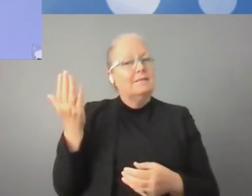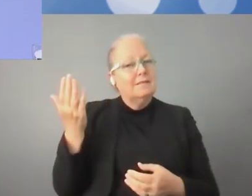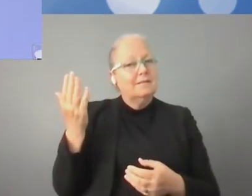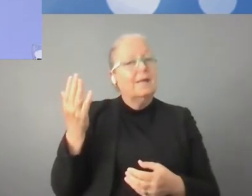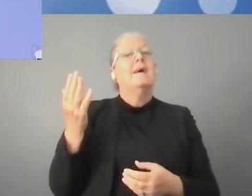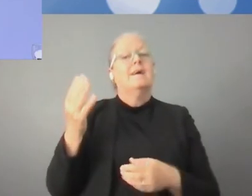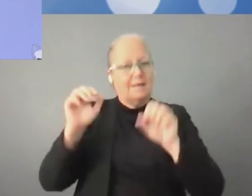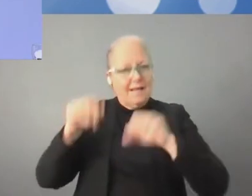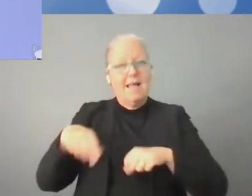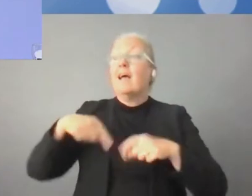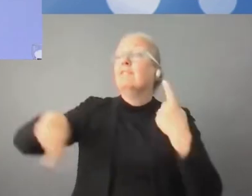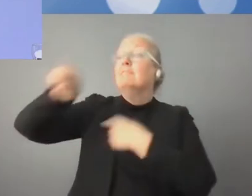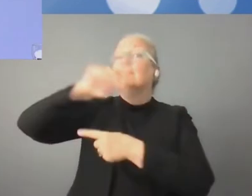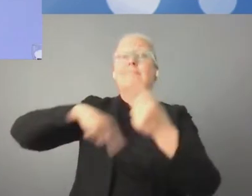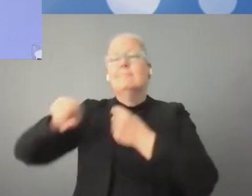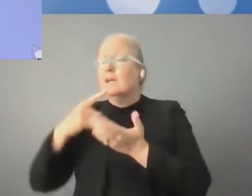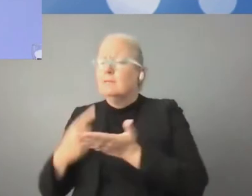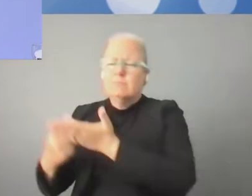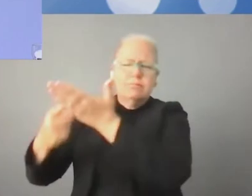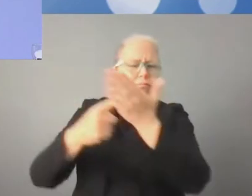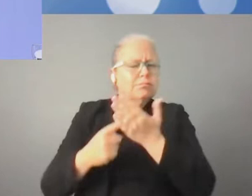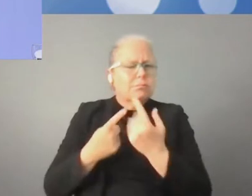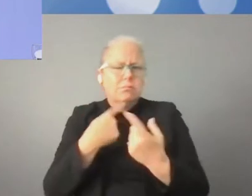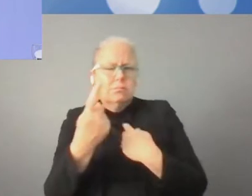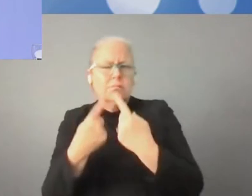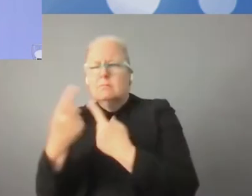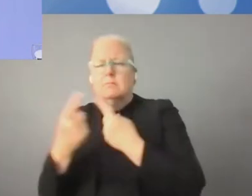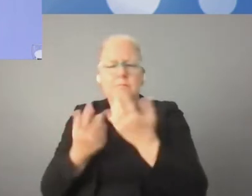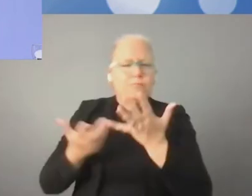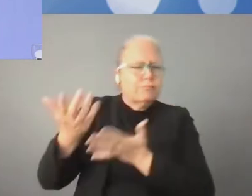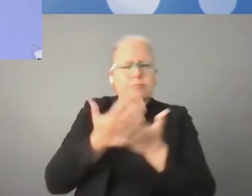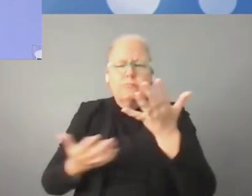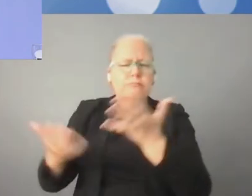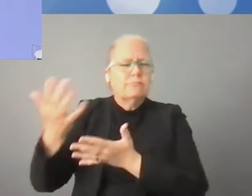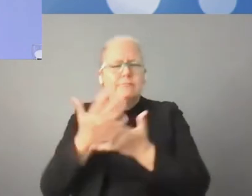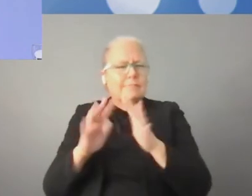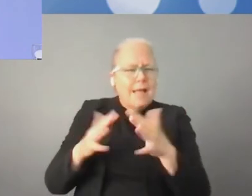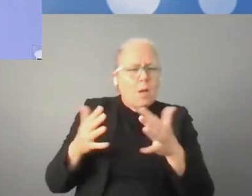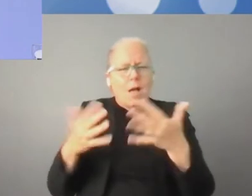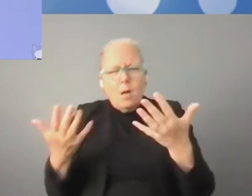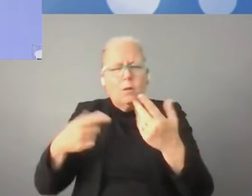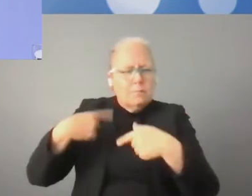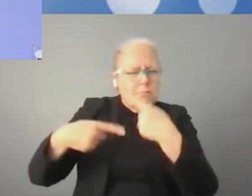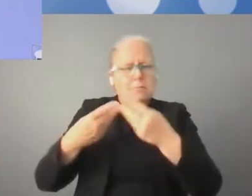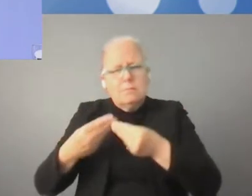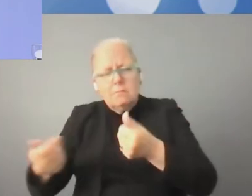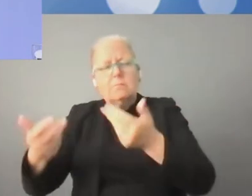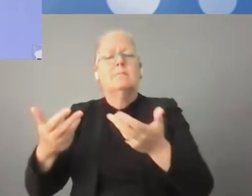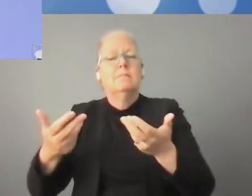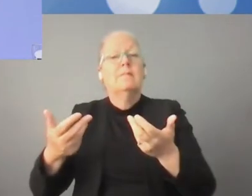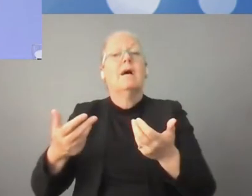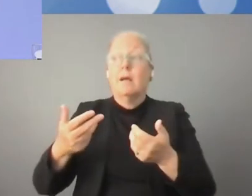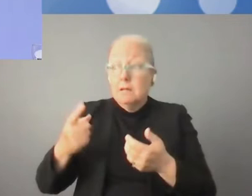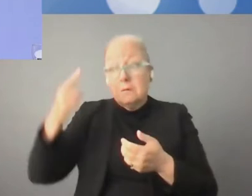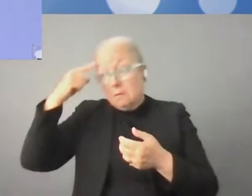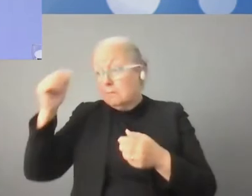can be developed in a global way and bring possibly consensus over